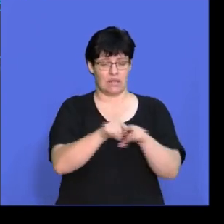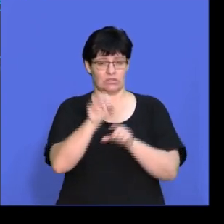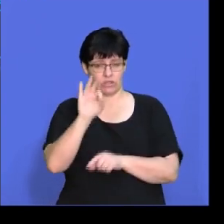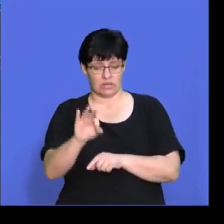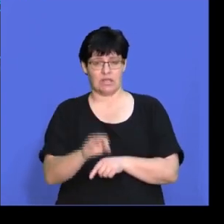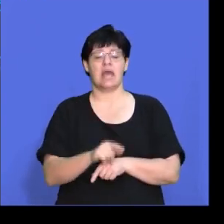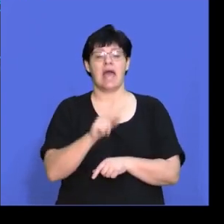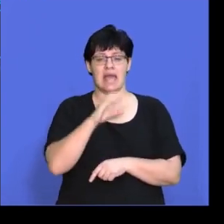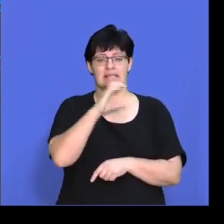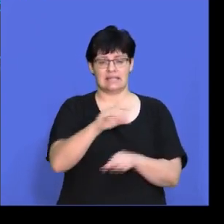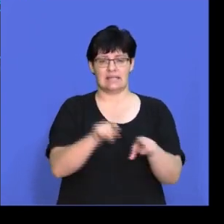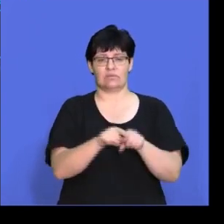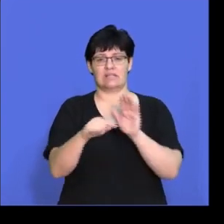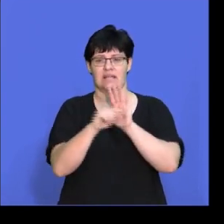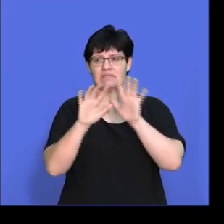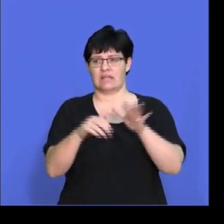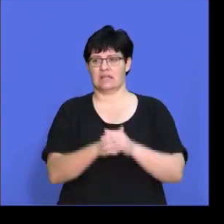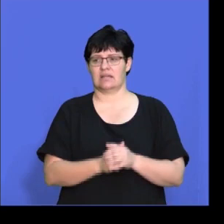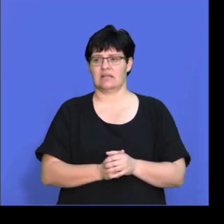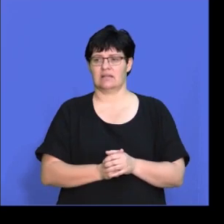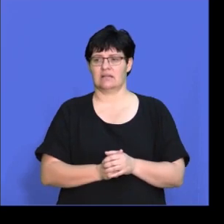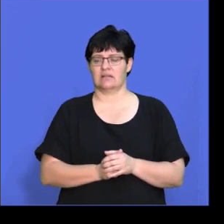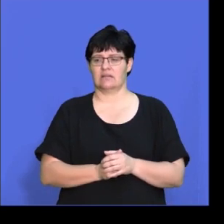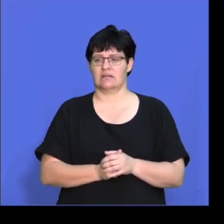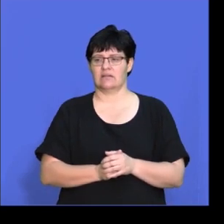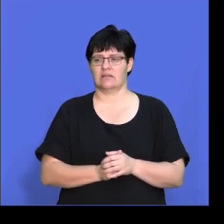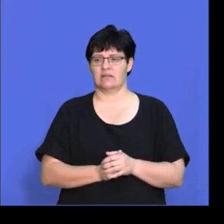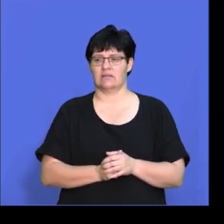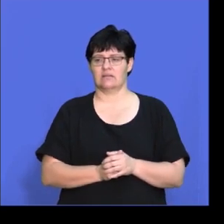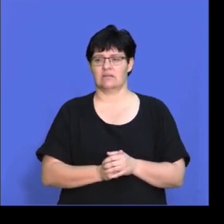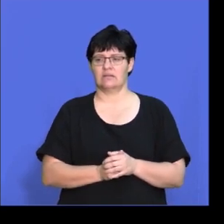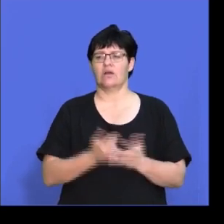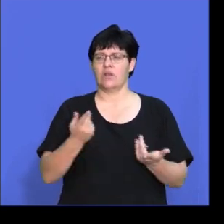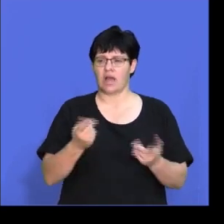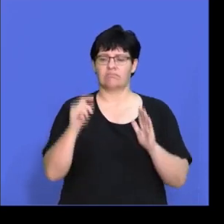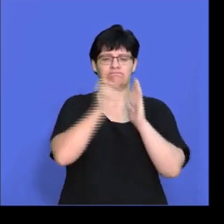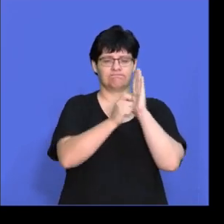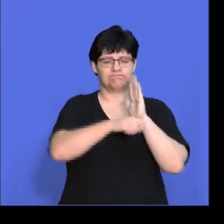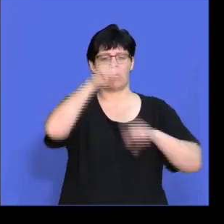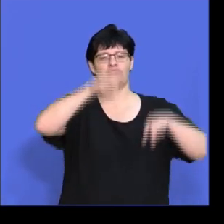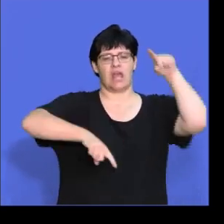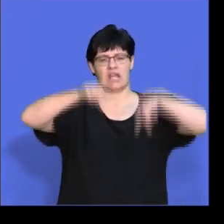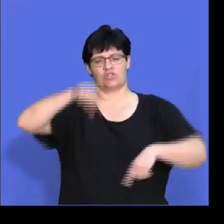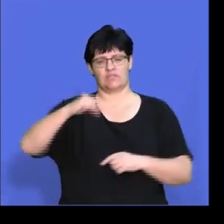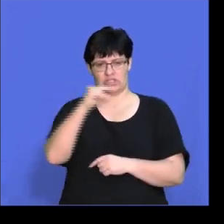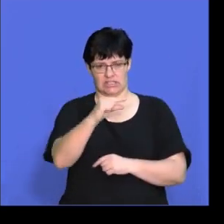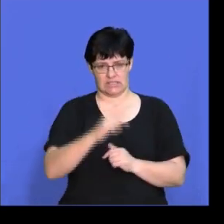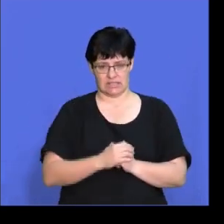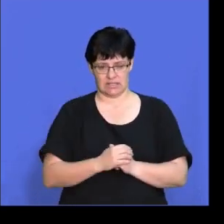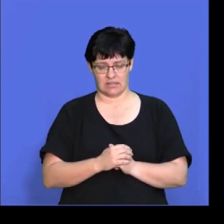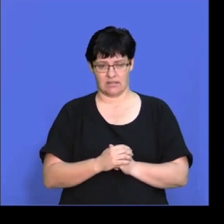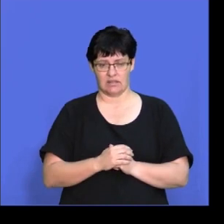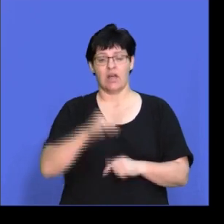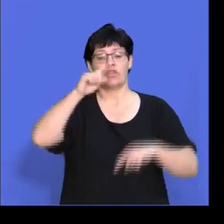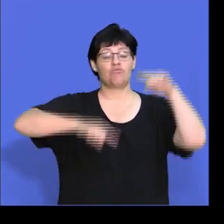is equal to negative 10. Okay, let's see what the next question is. All right, we're asked to write down the range of g. Okay,